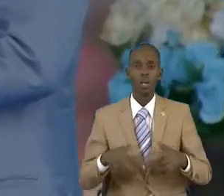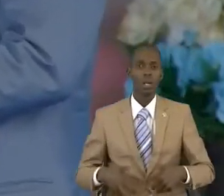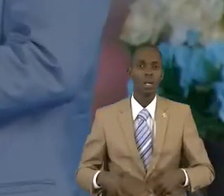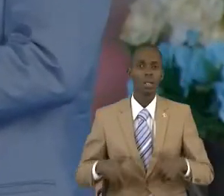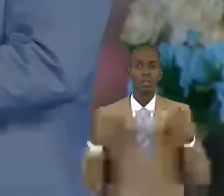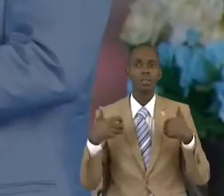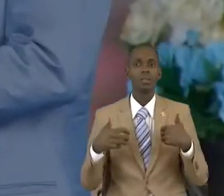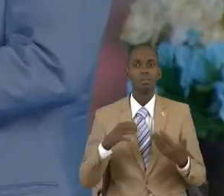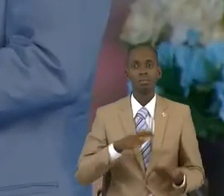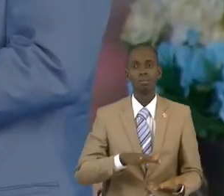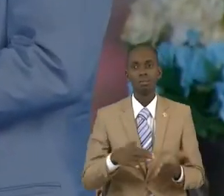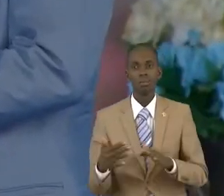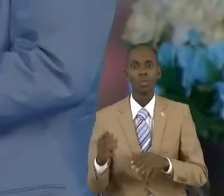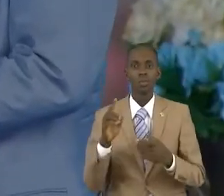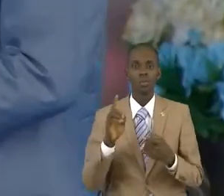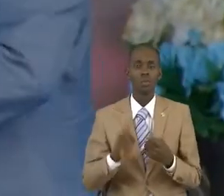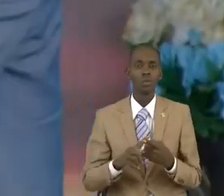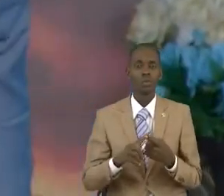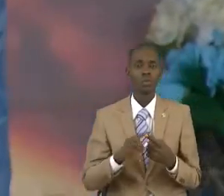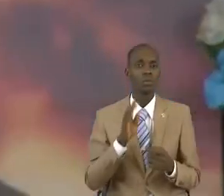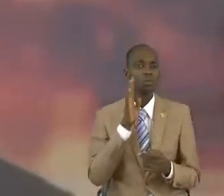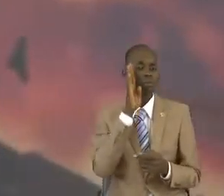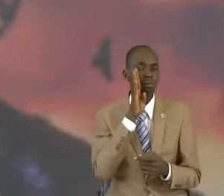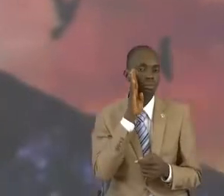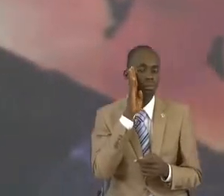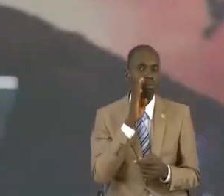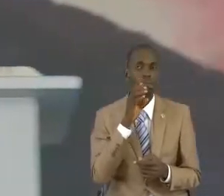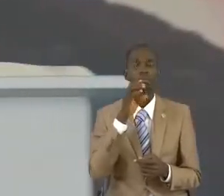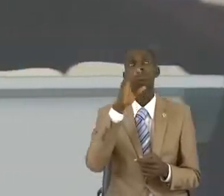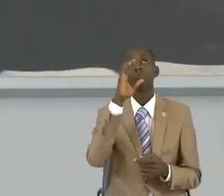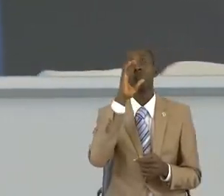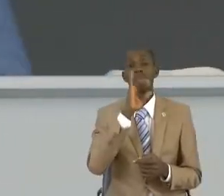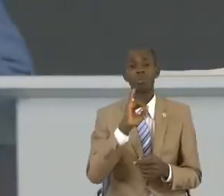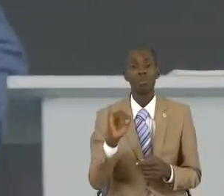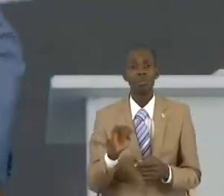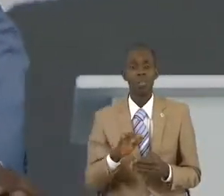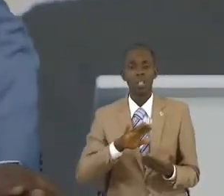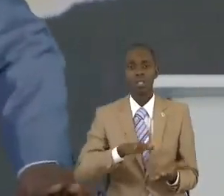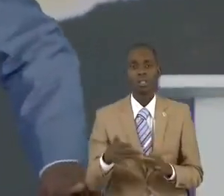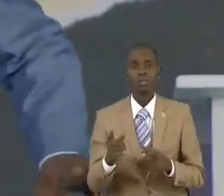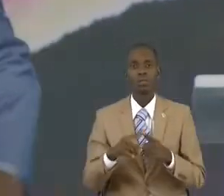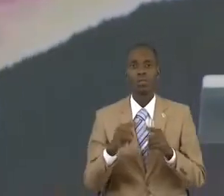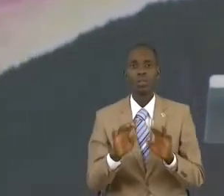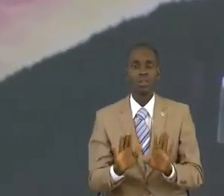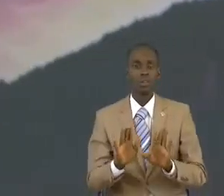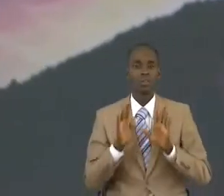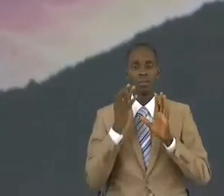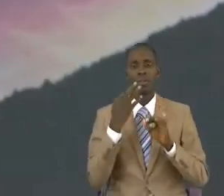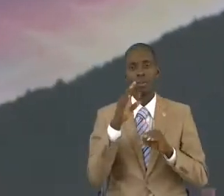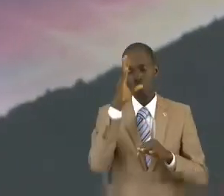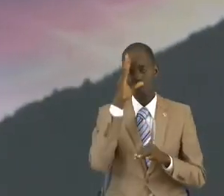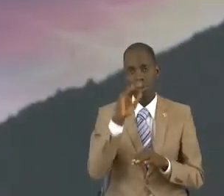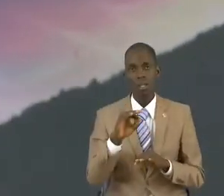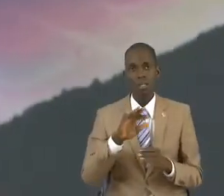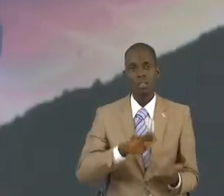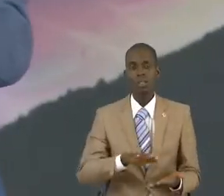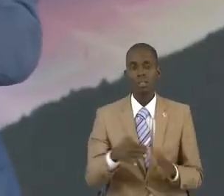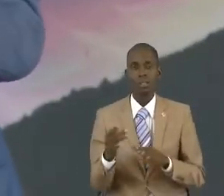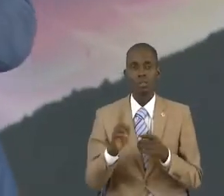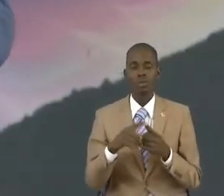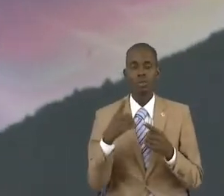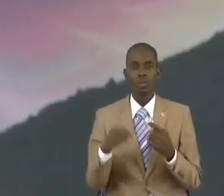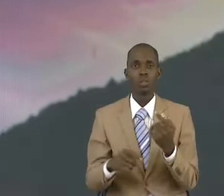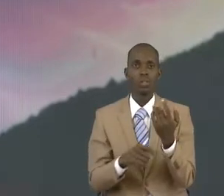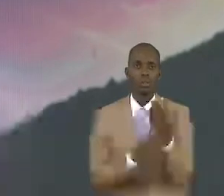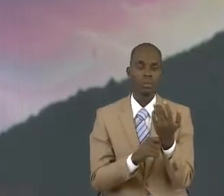dead to alcohol, dead to the fear of man, dead to the flesh, dead